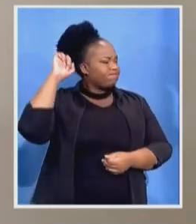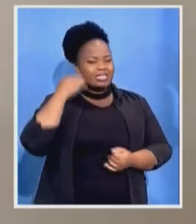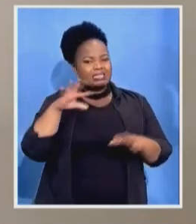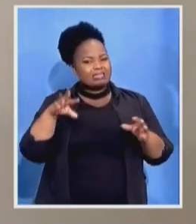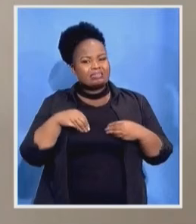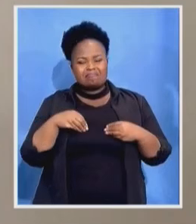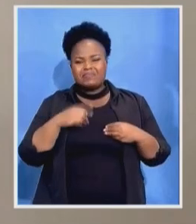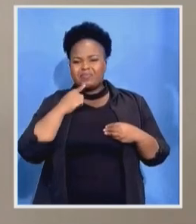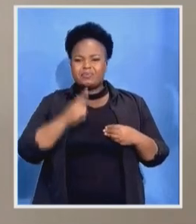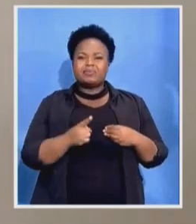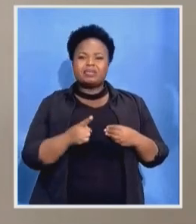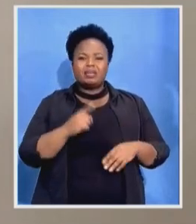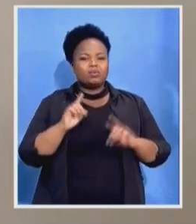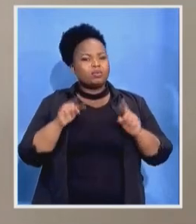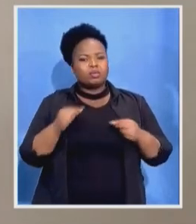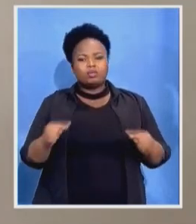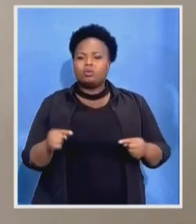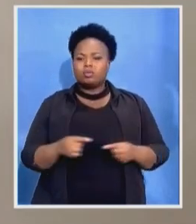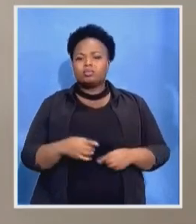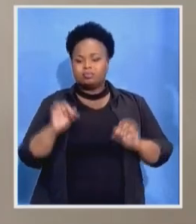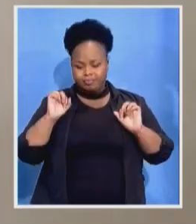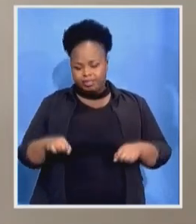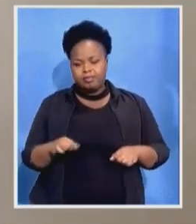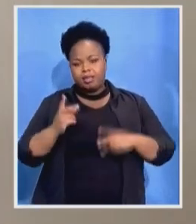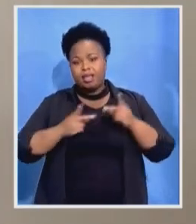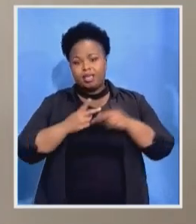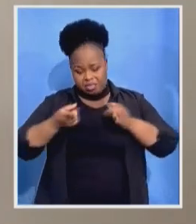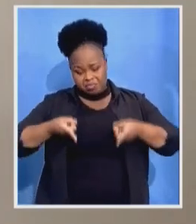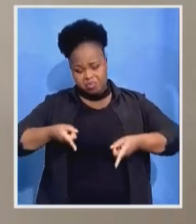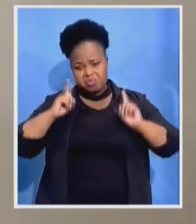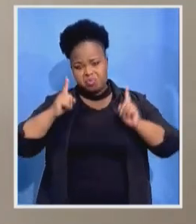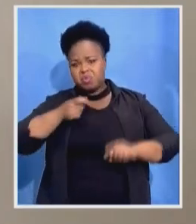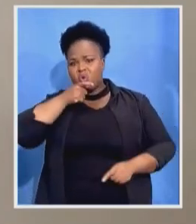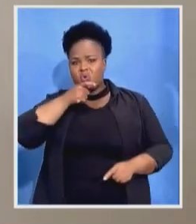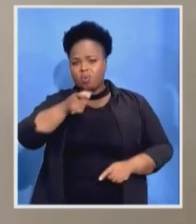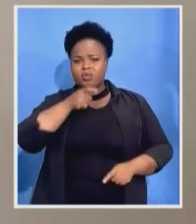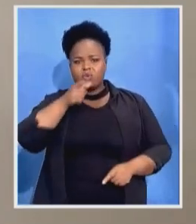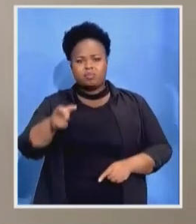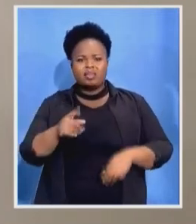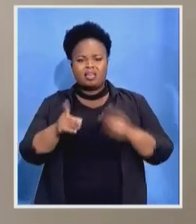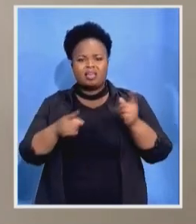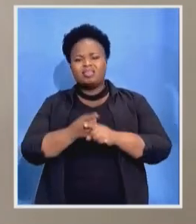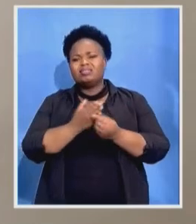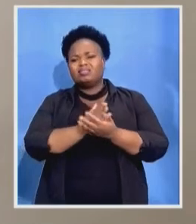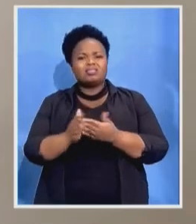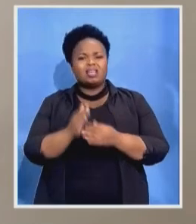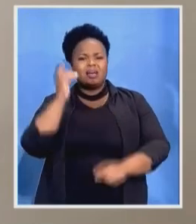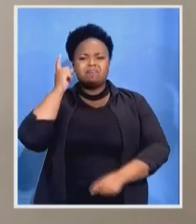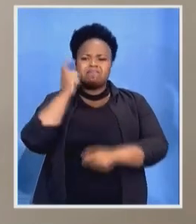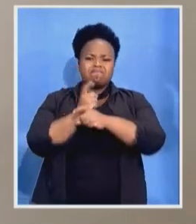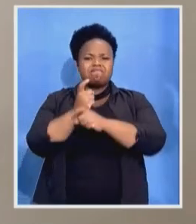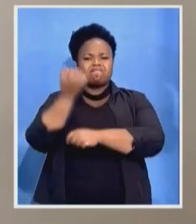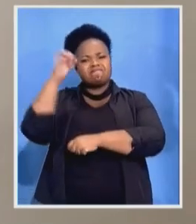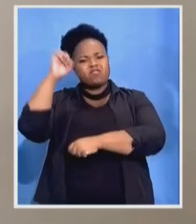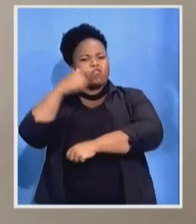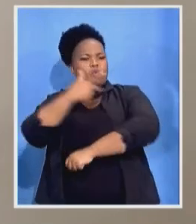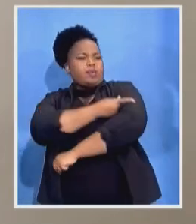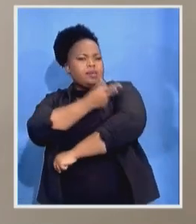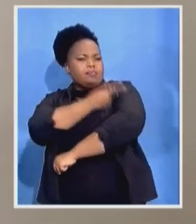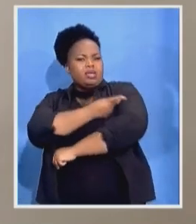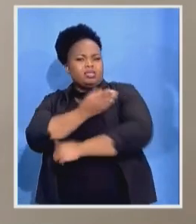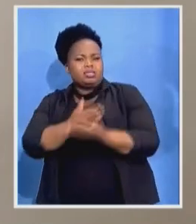of dangerous vaccine denialism and anti-vaccine postures.